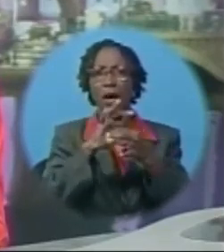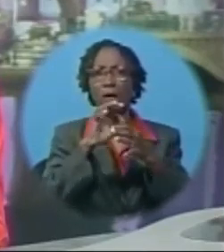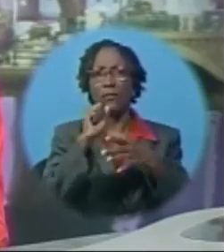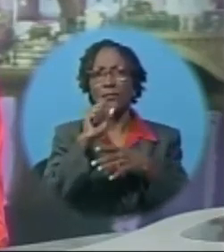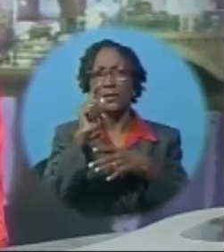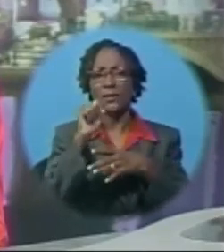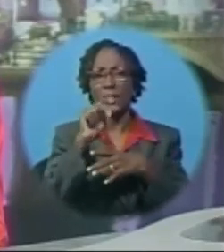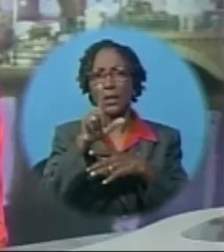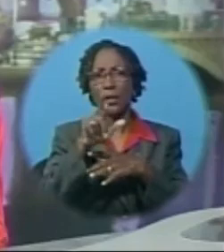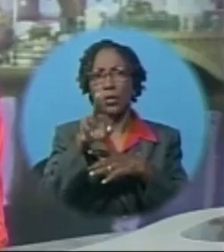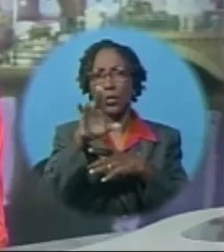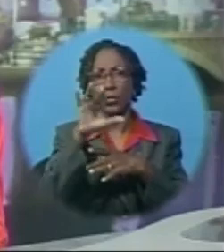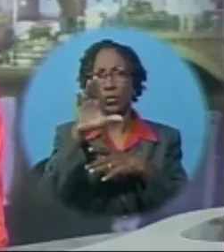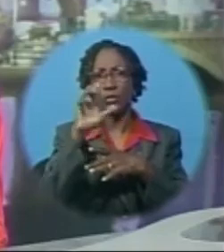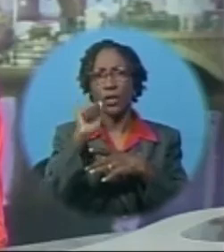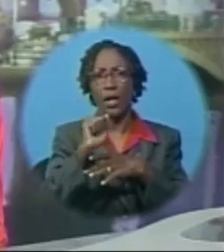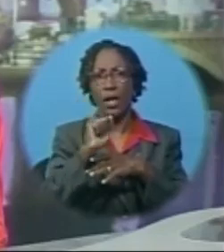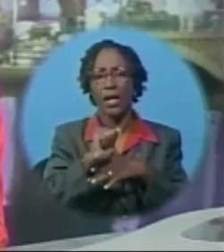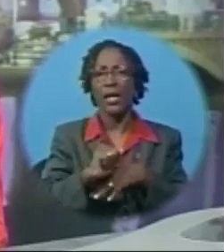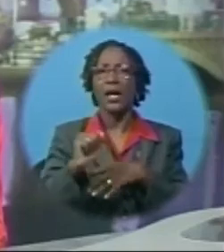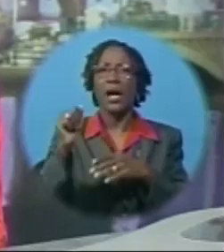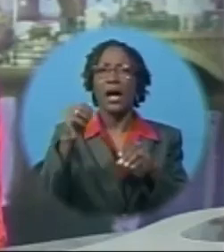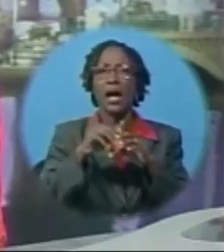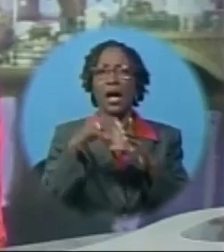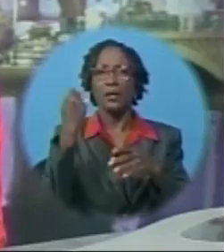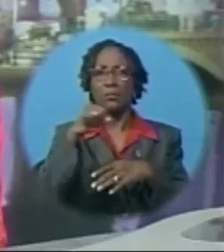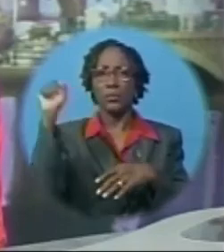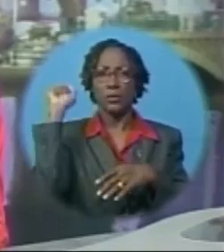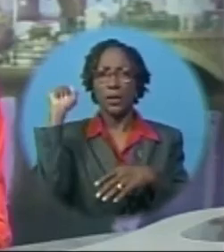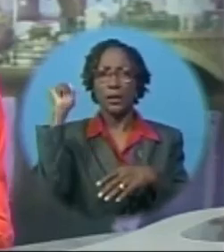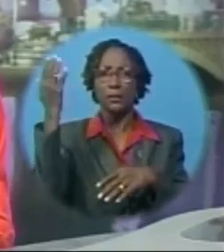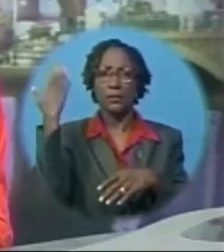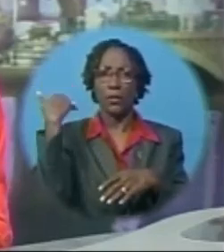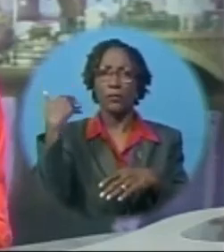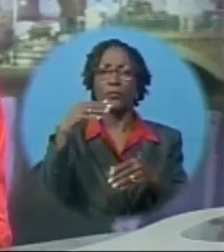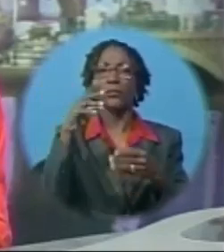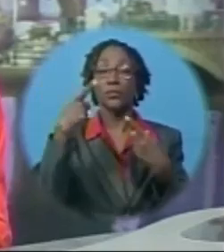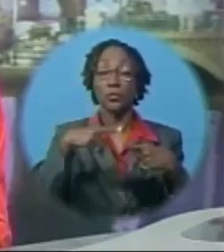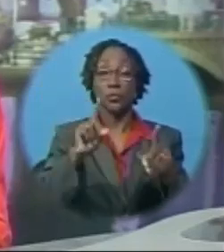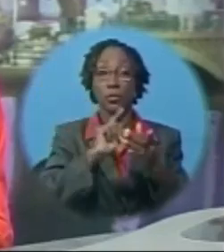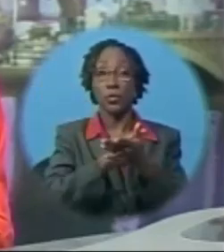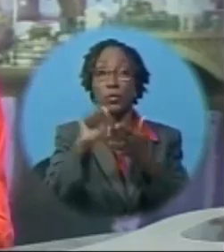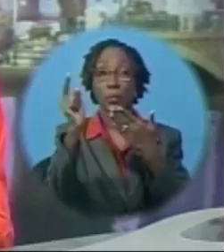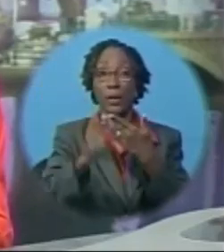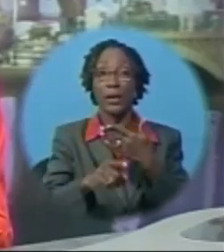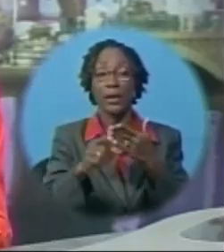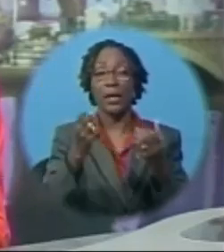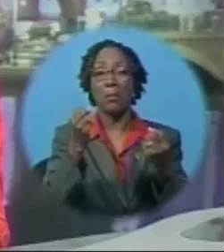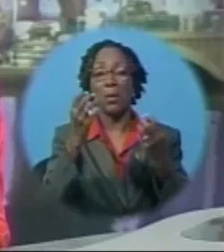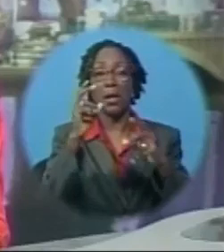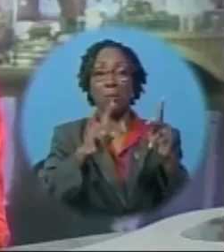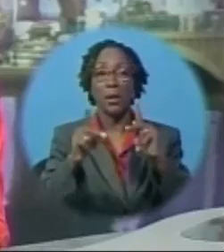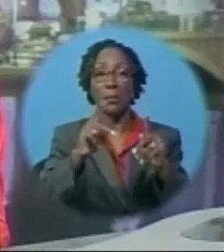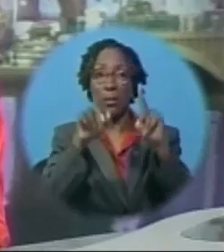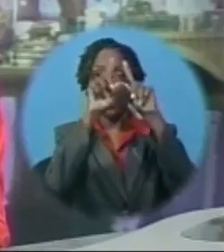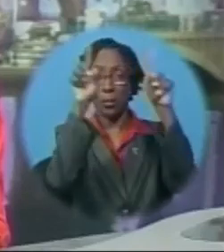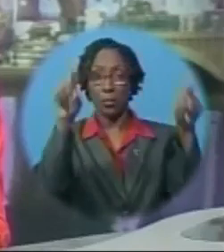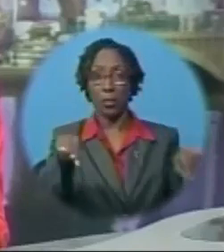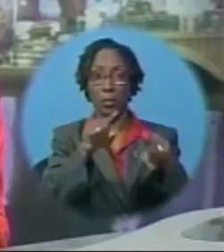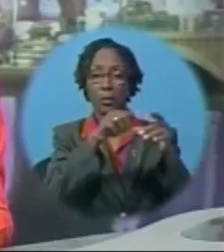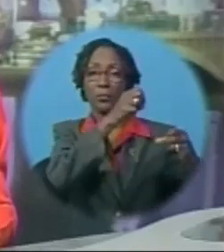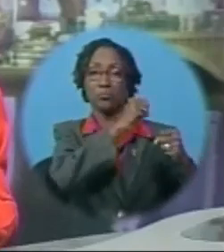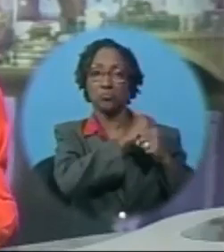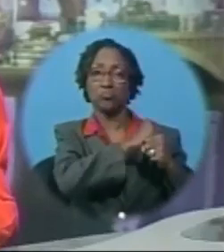anti-Desert Star Holdings demonstration in Viewfort over the weekend. Scores of placard-bearing protesters converged on